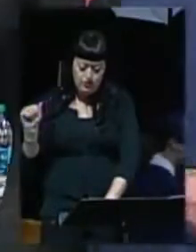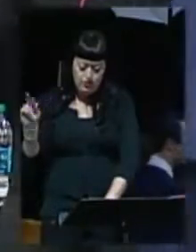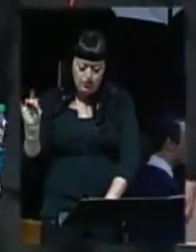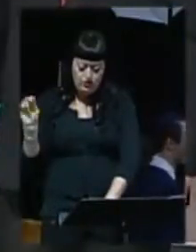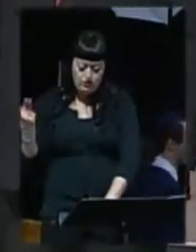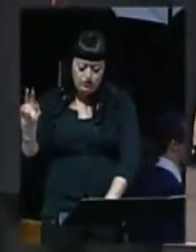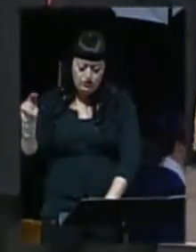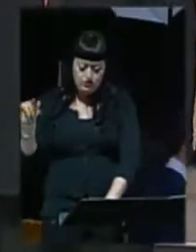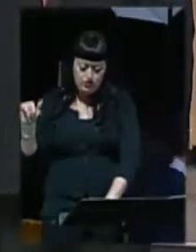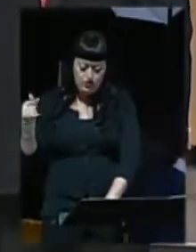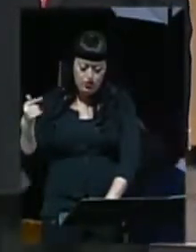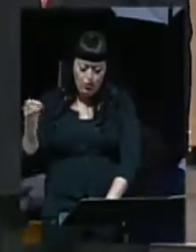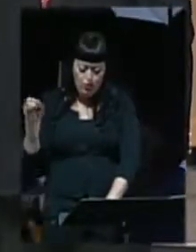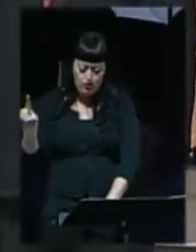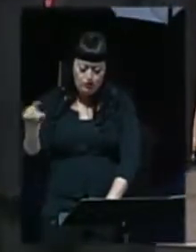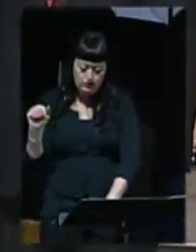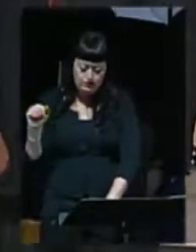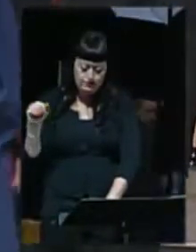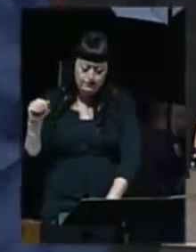Aaron Nygaard.